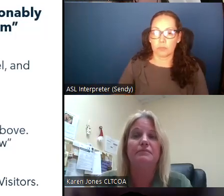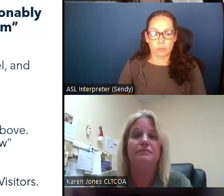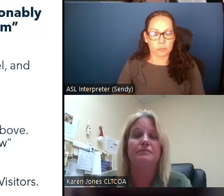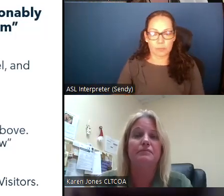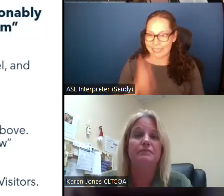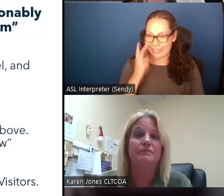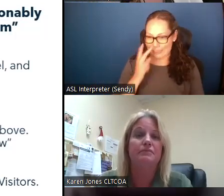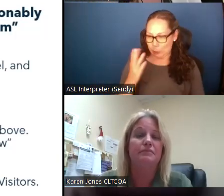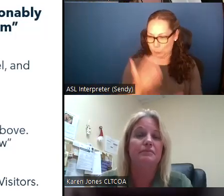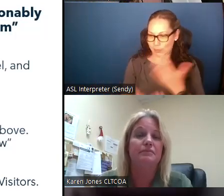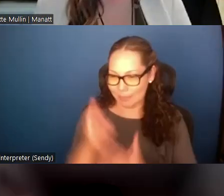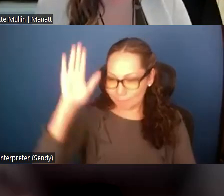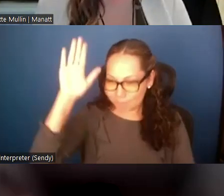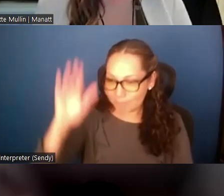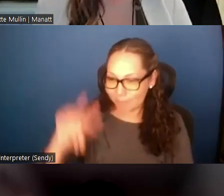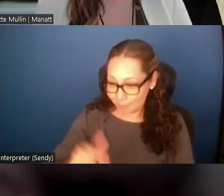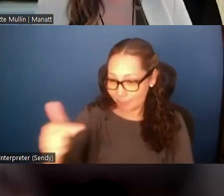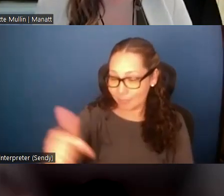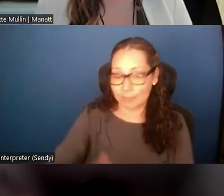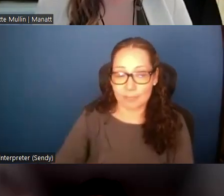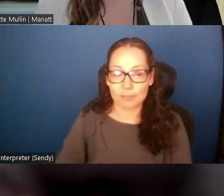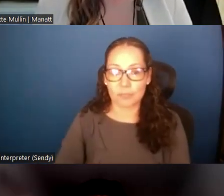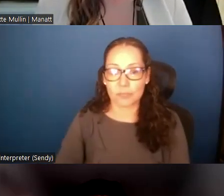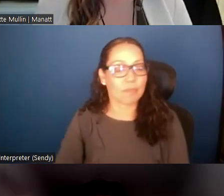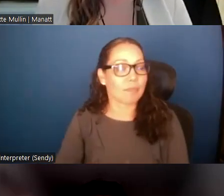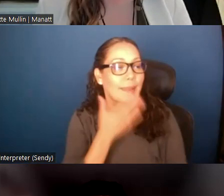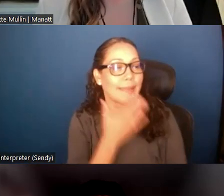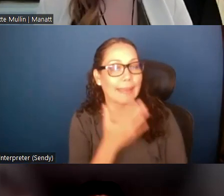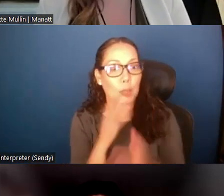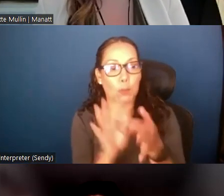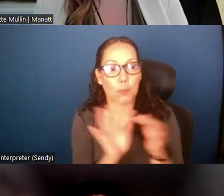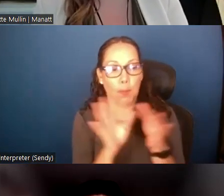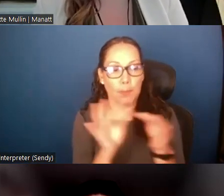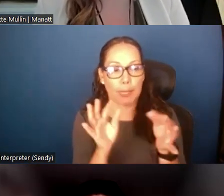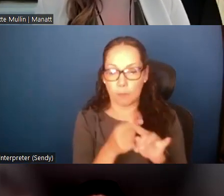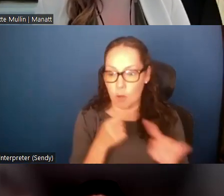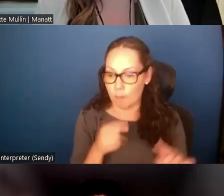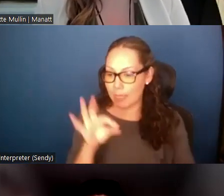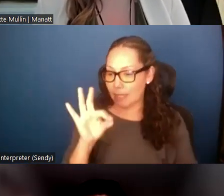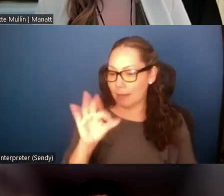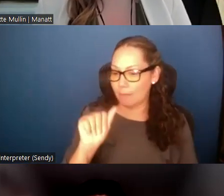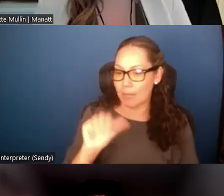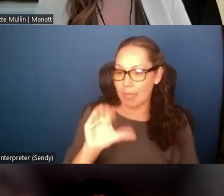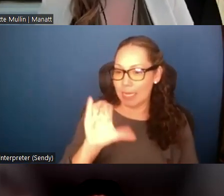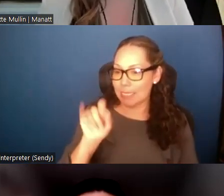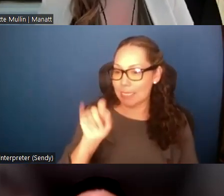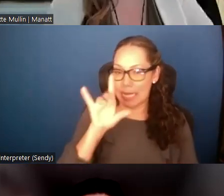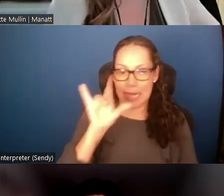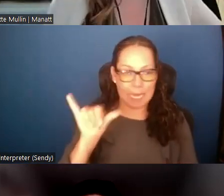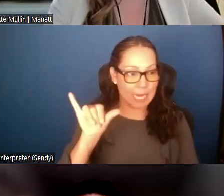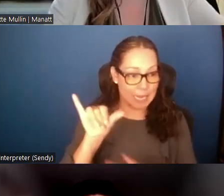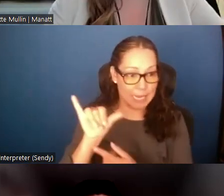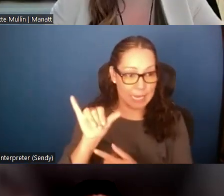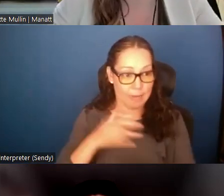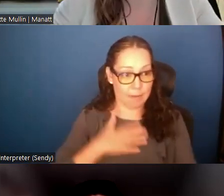Thank you. Just to comment from the facility side, when we're looking at all of these different